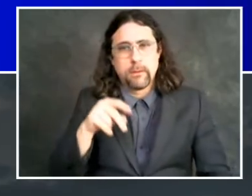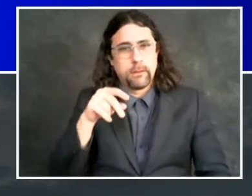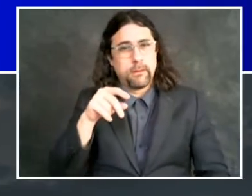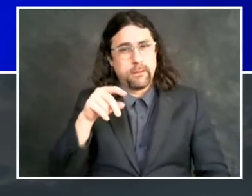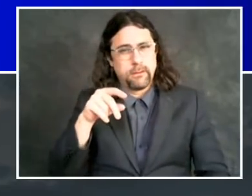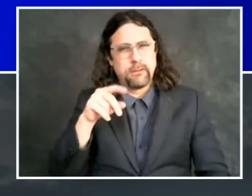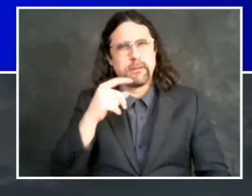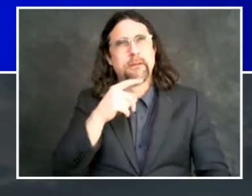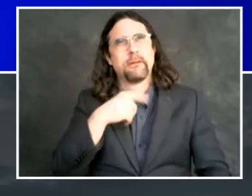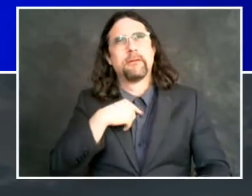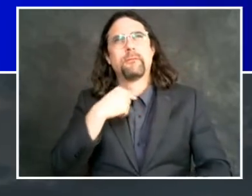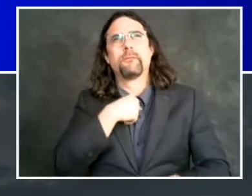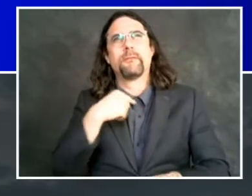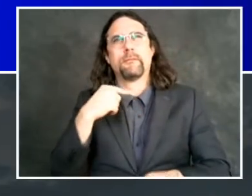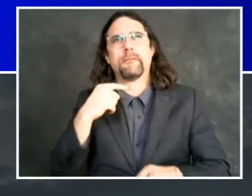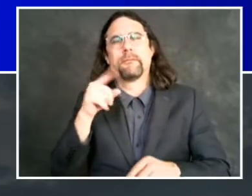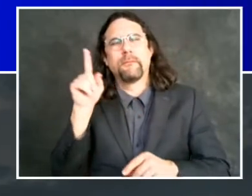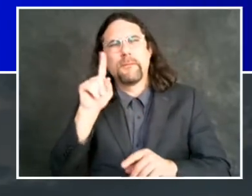nyc.gov/face coverings.